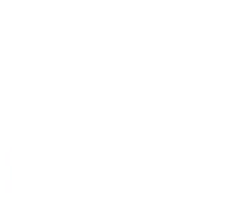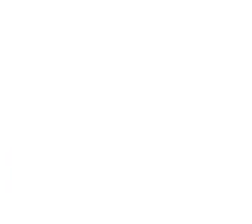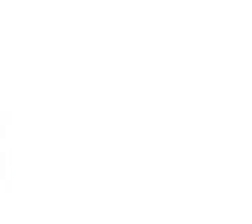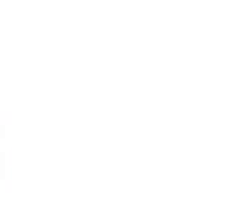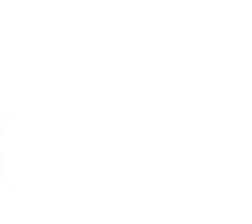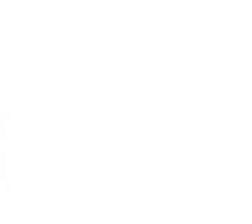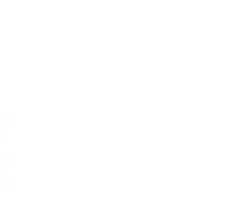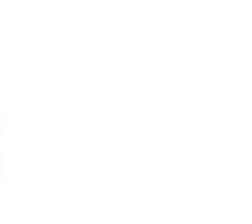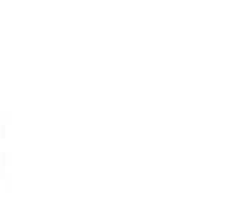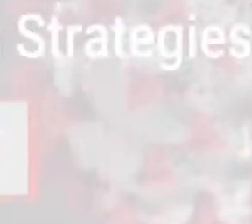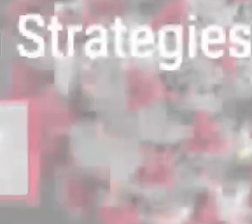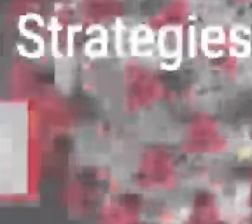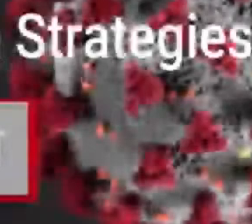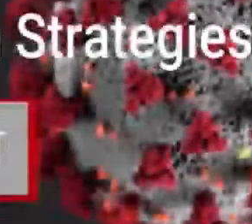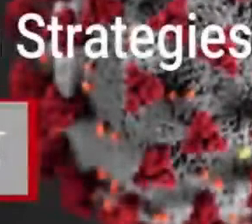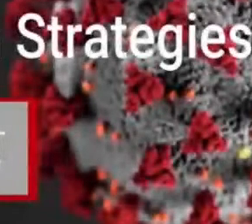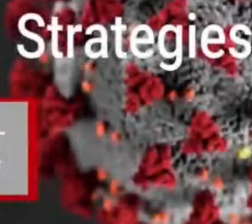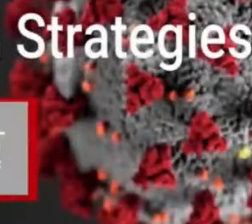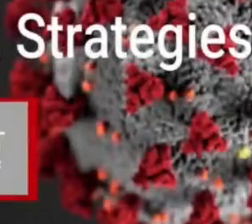same.